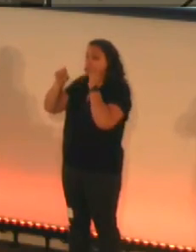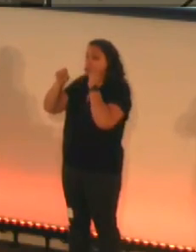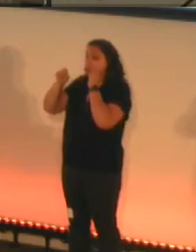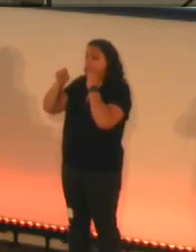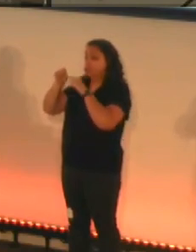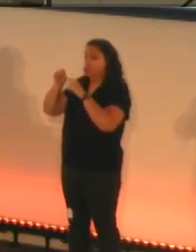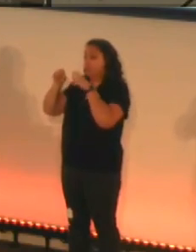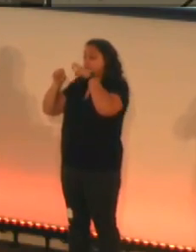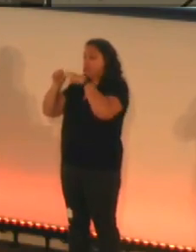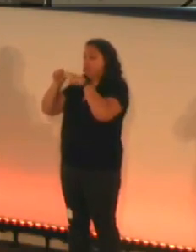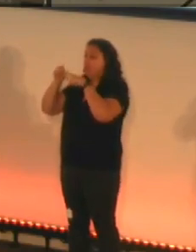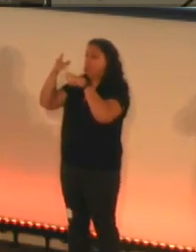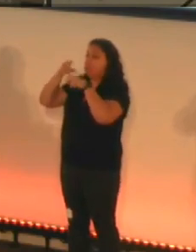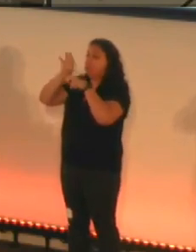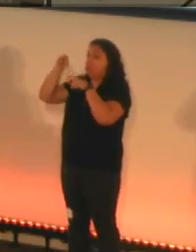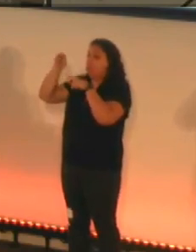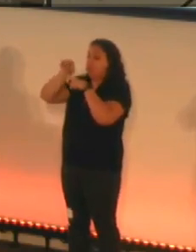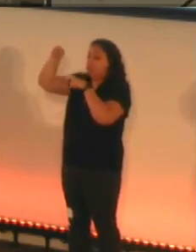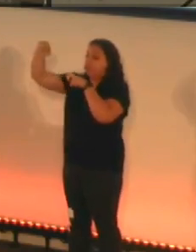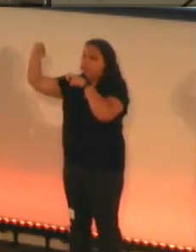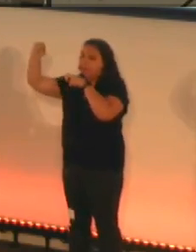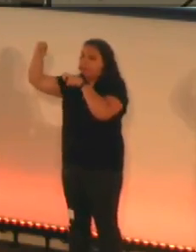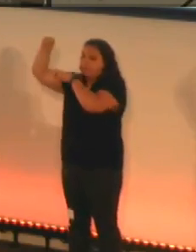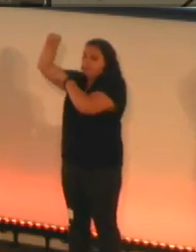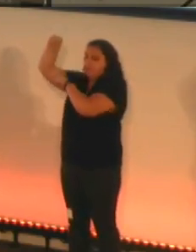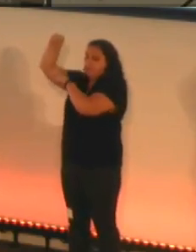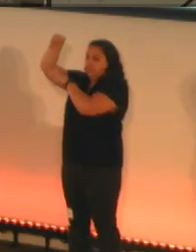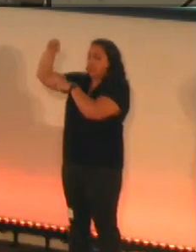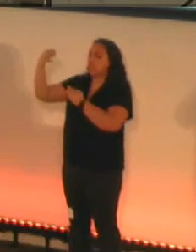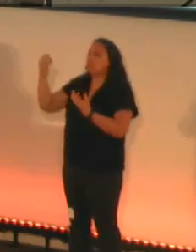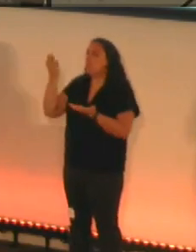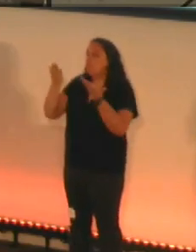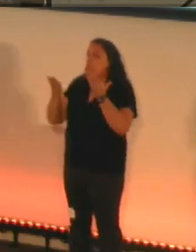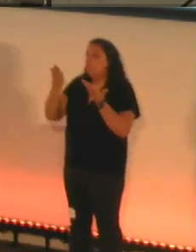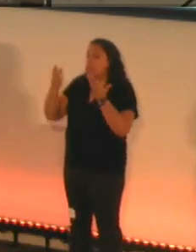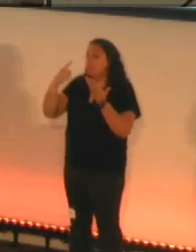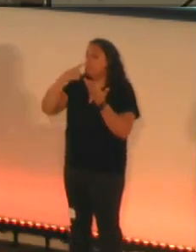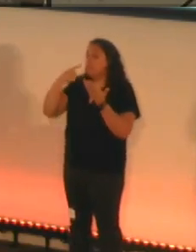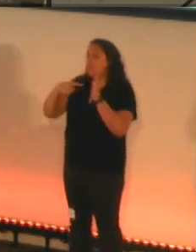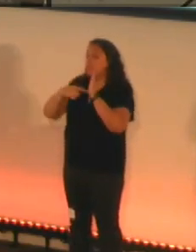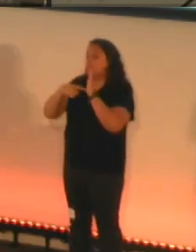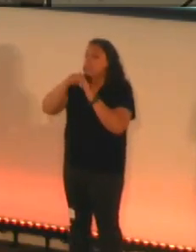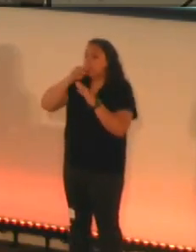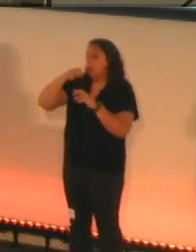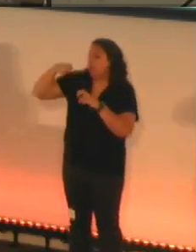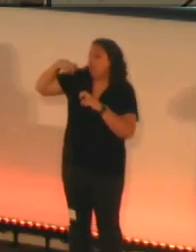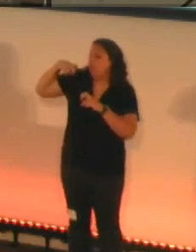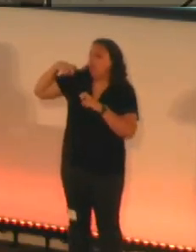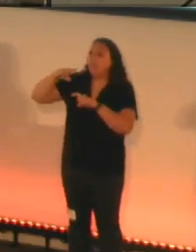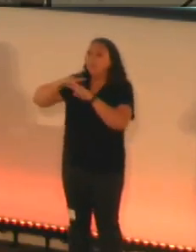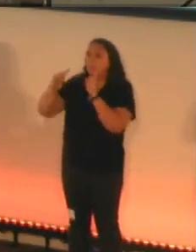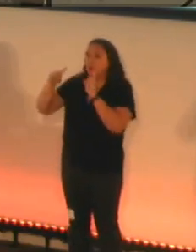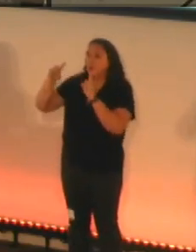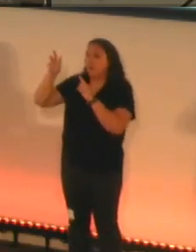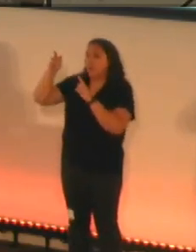the parrot. So say your virtual body is actually perched permanently on a shoulder, but the camera that gives you vision is actually standing a little bit